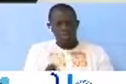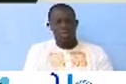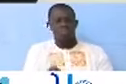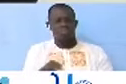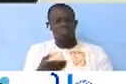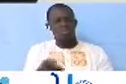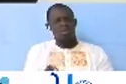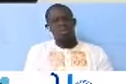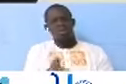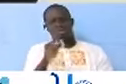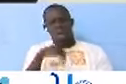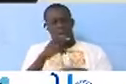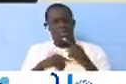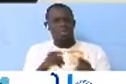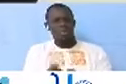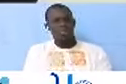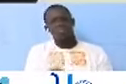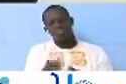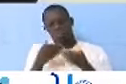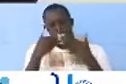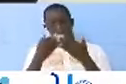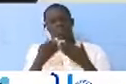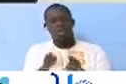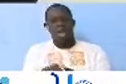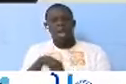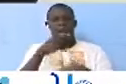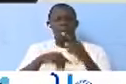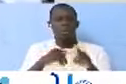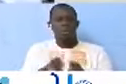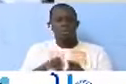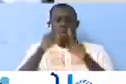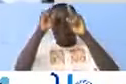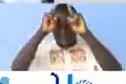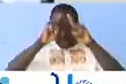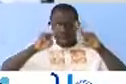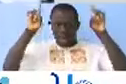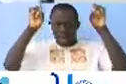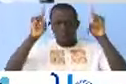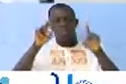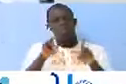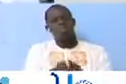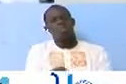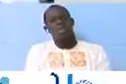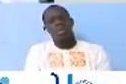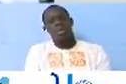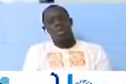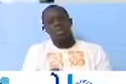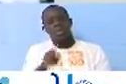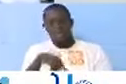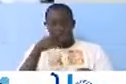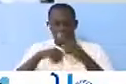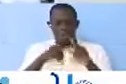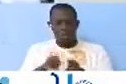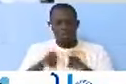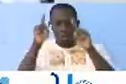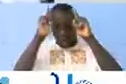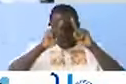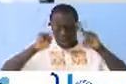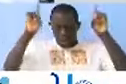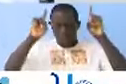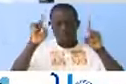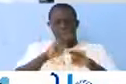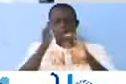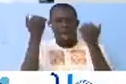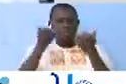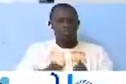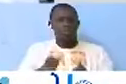Mena tumir bunda nindi for so long. Ye nizo nizo kumola for yamfo. Nizo the bull. Allah de Morocco.